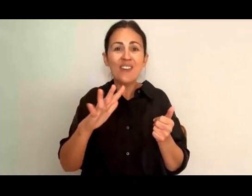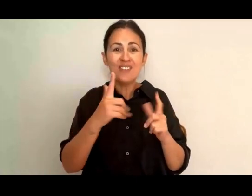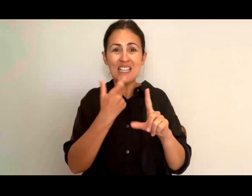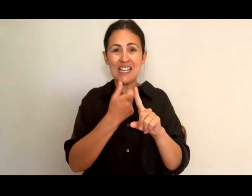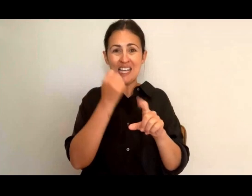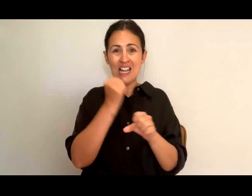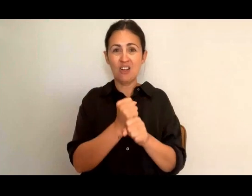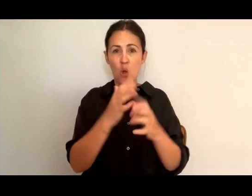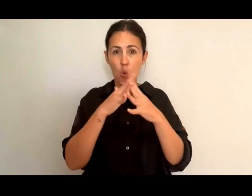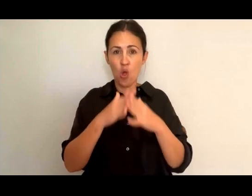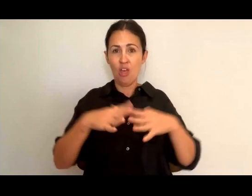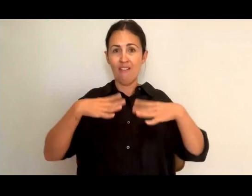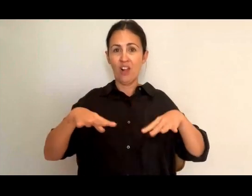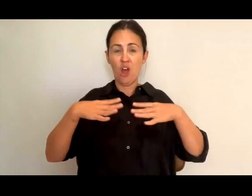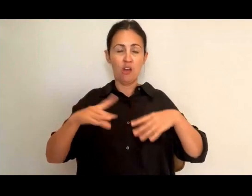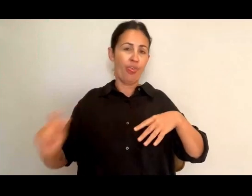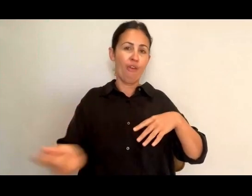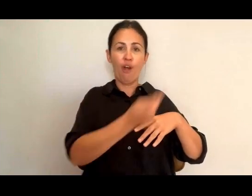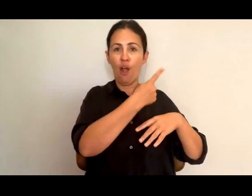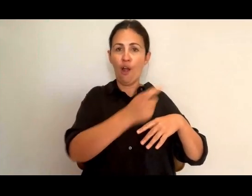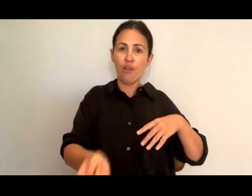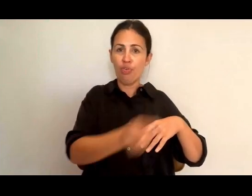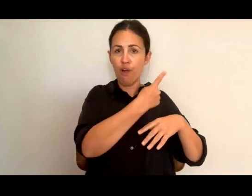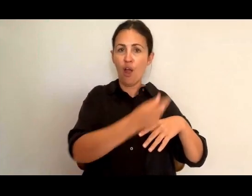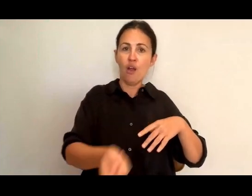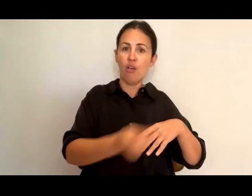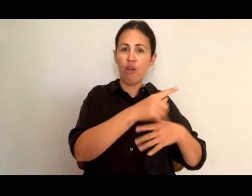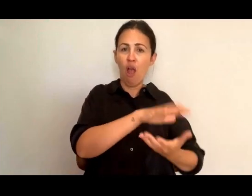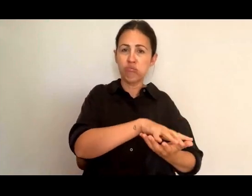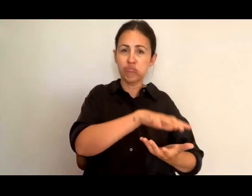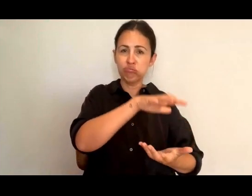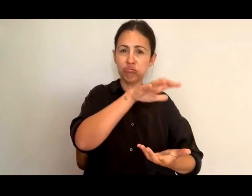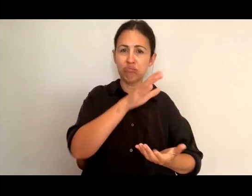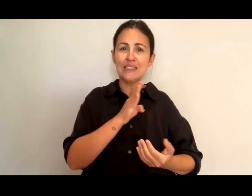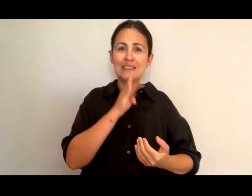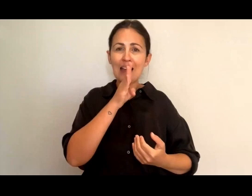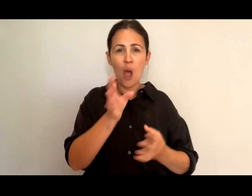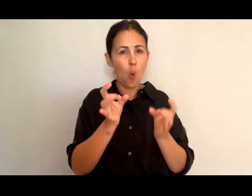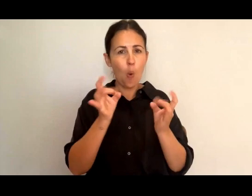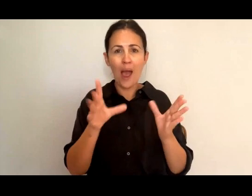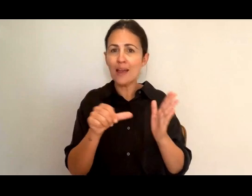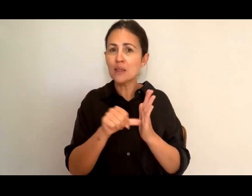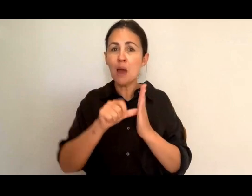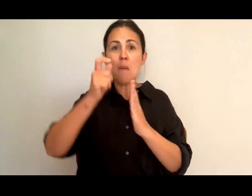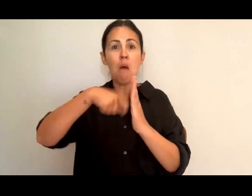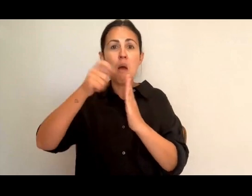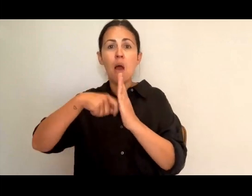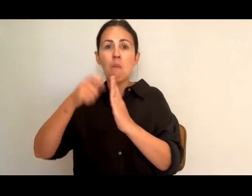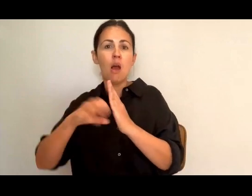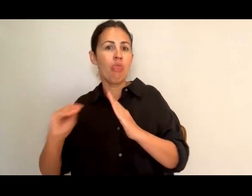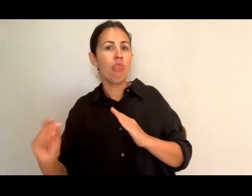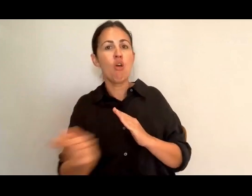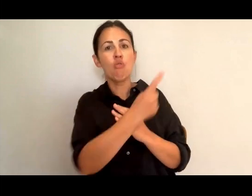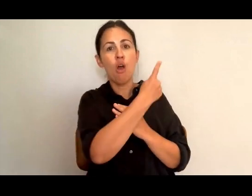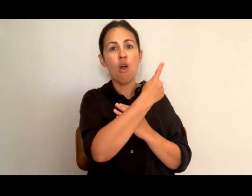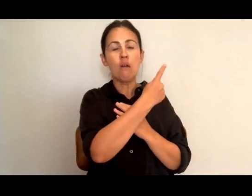pretty sad statistic, realistically. And for us, if we want to start a conversation with the general